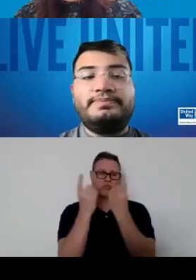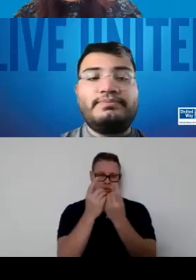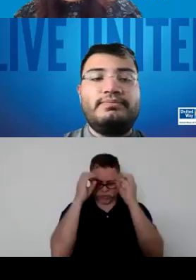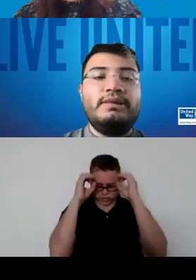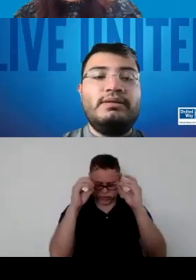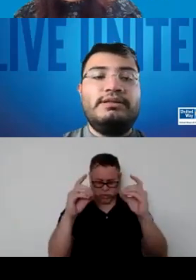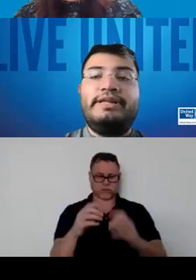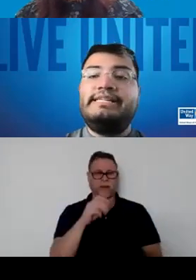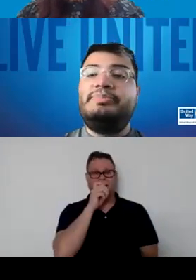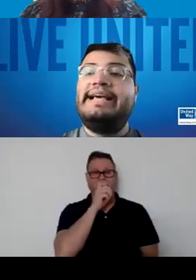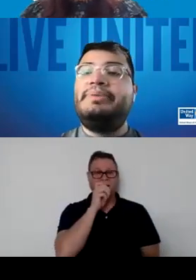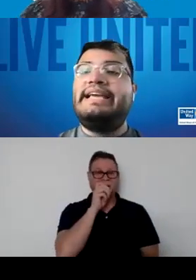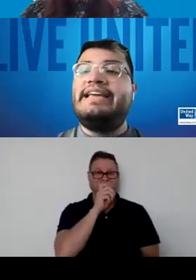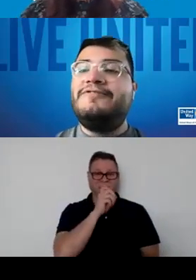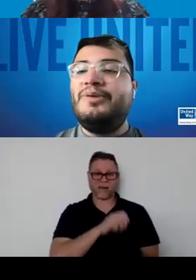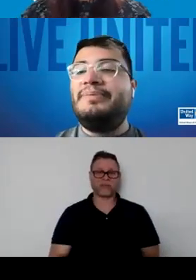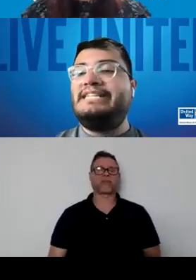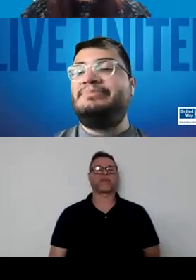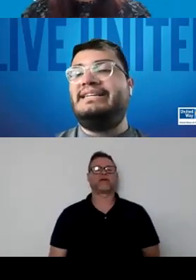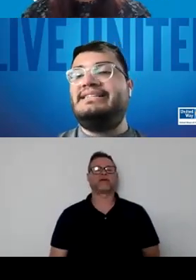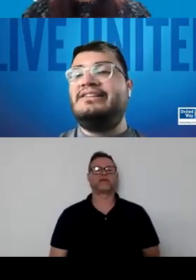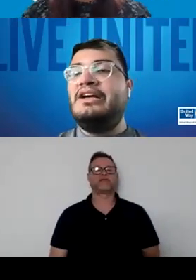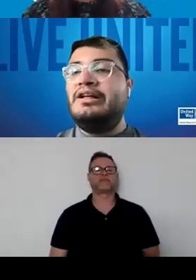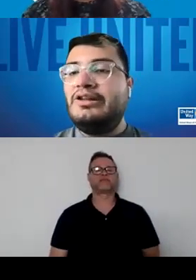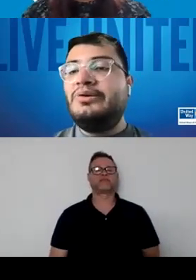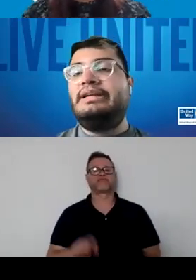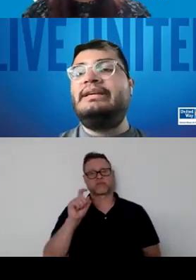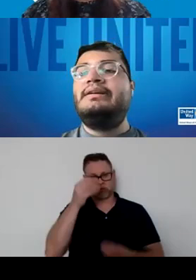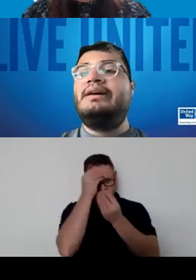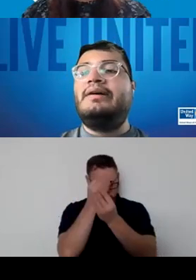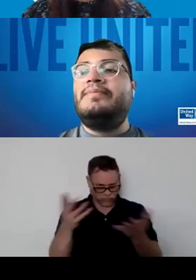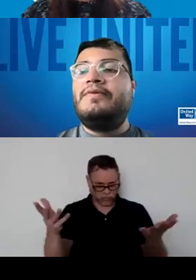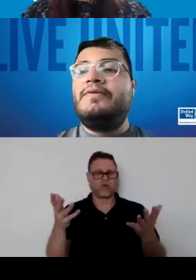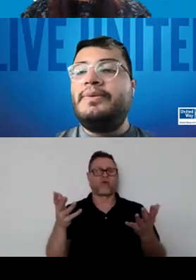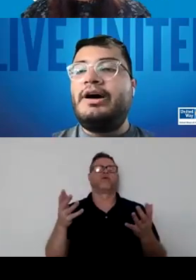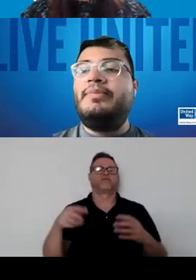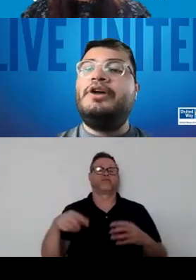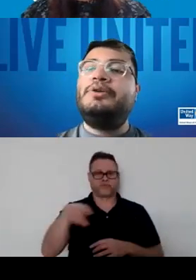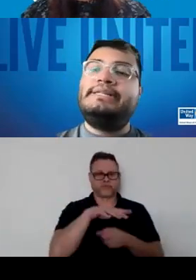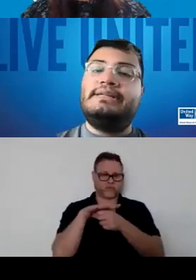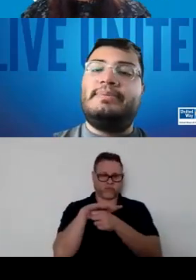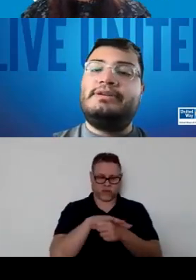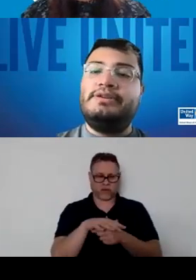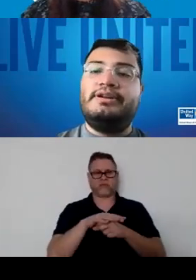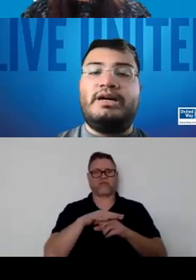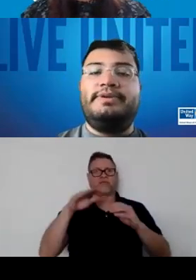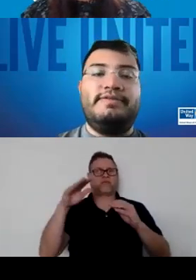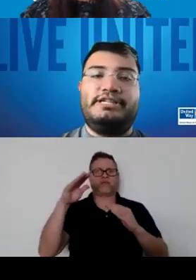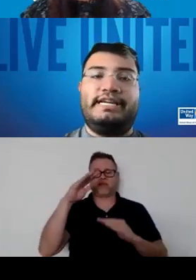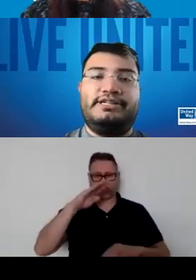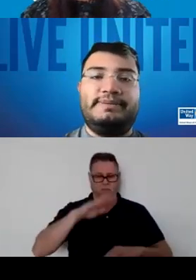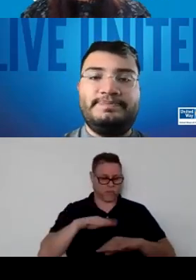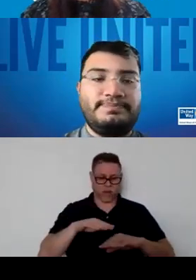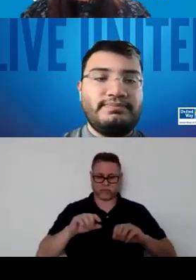Education. So they should be helping inform the best practices locally from the bottom all the way to the top to the Department